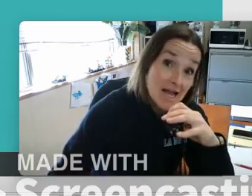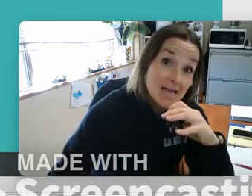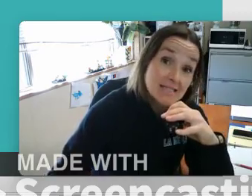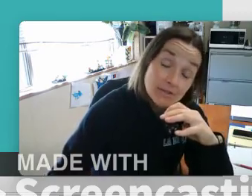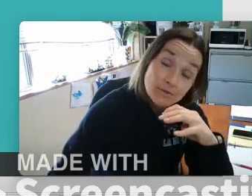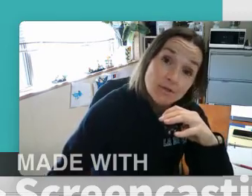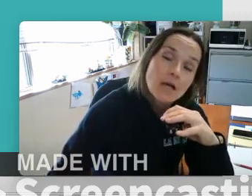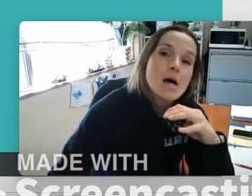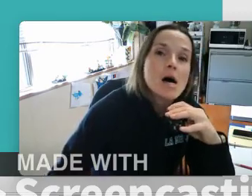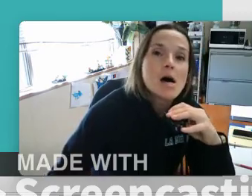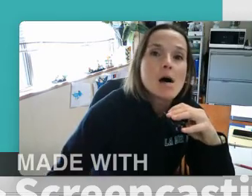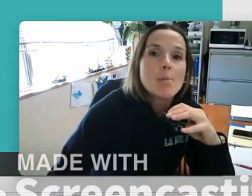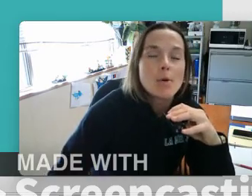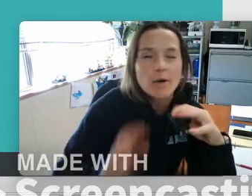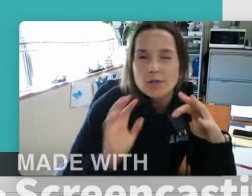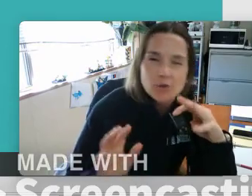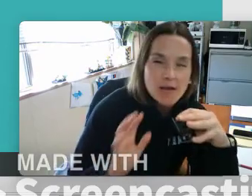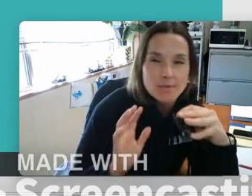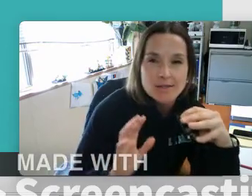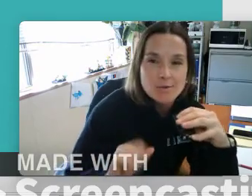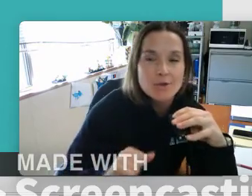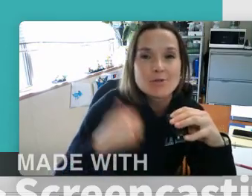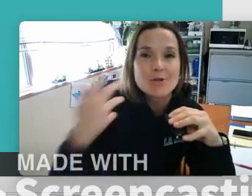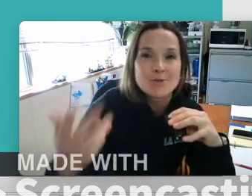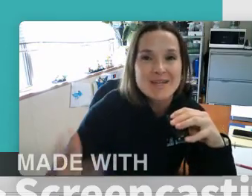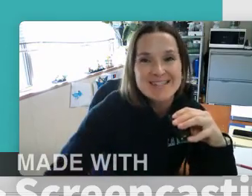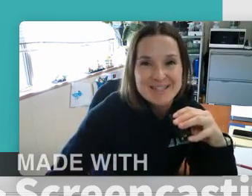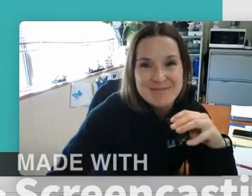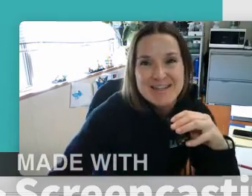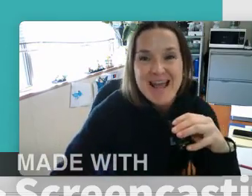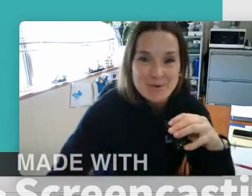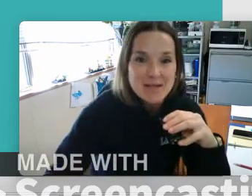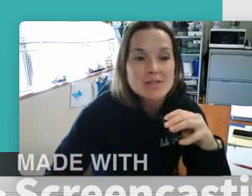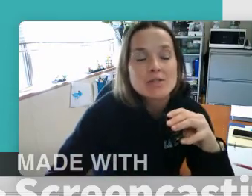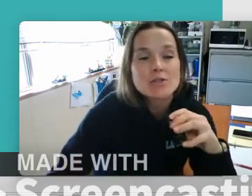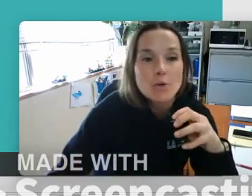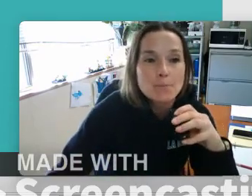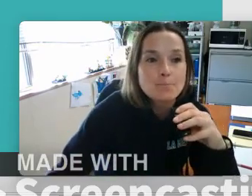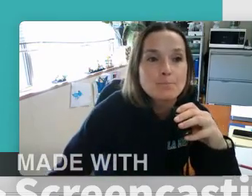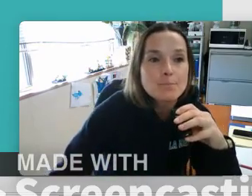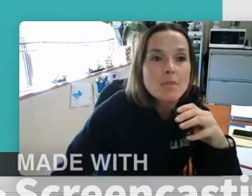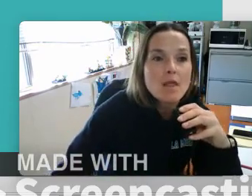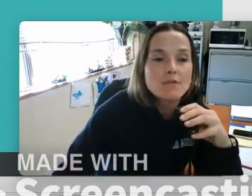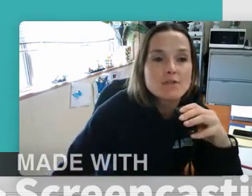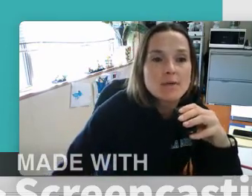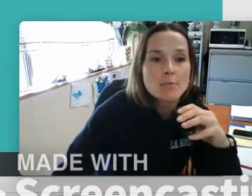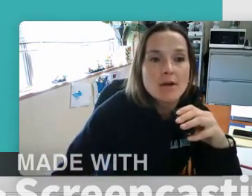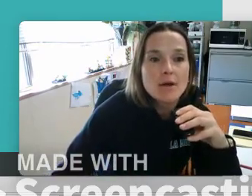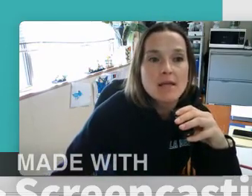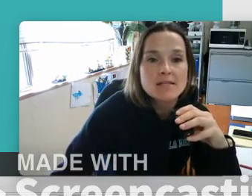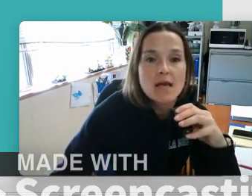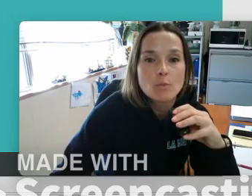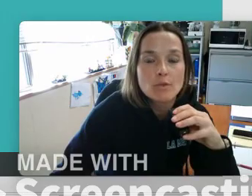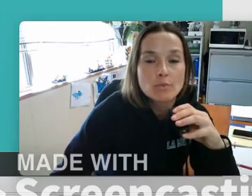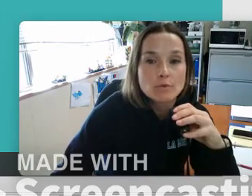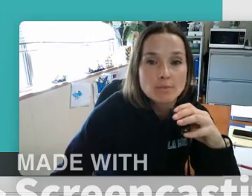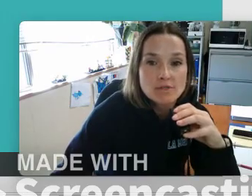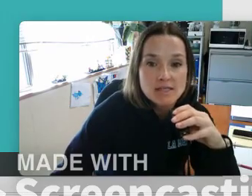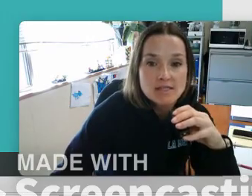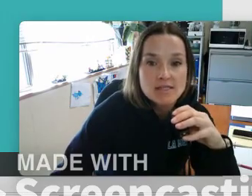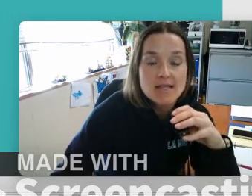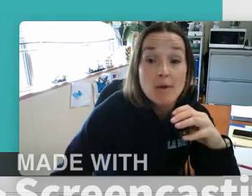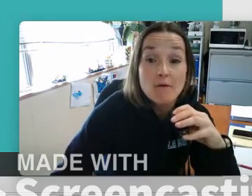than ideal, but we're going to try and we're going to see what we can do so you can do today's activity anyways. So the first thing I want to point out is that with rule